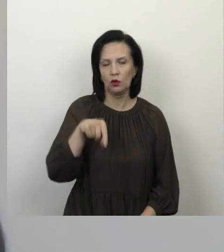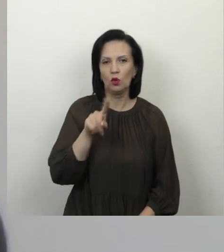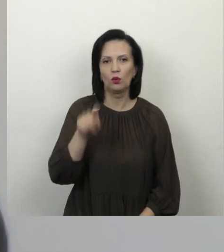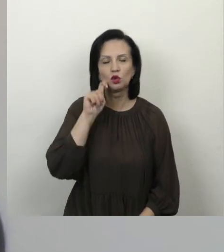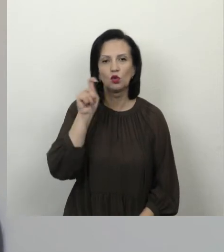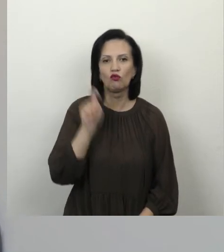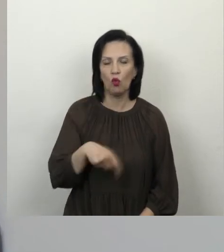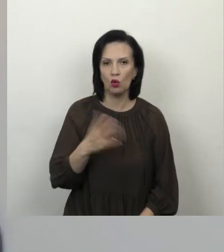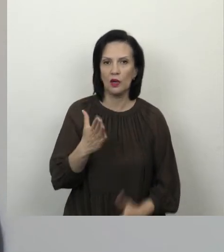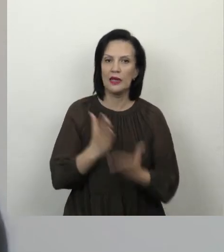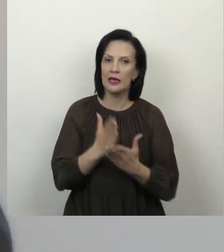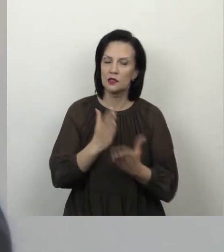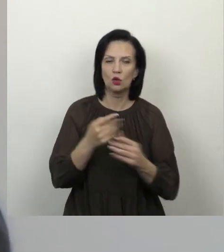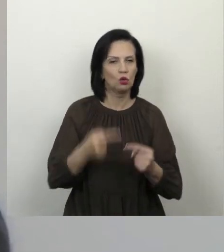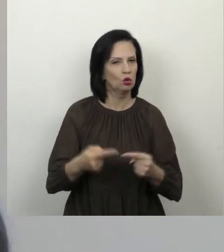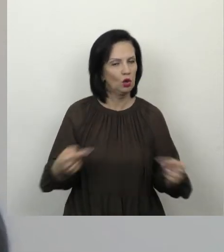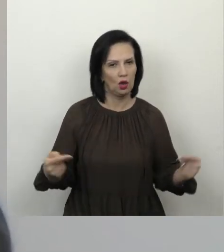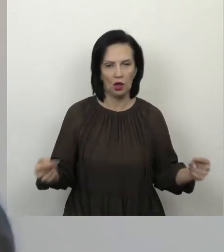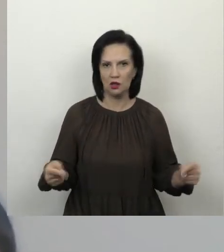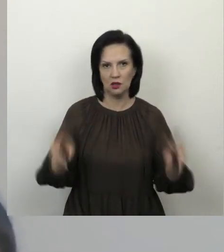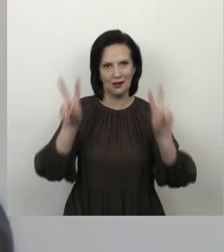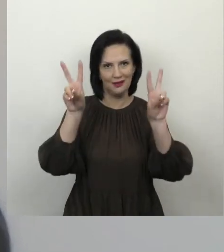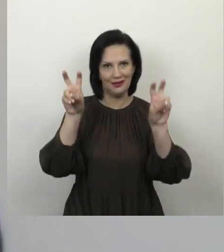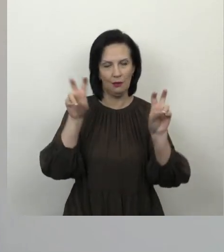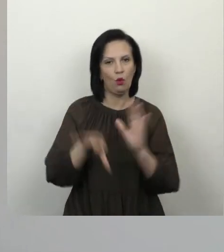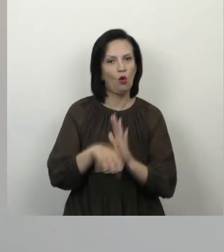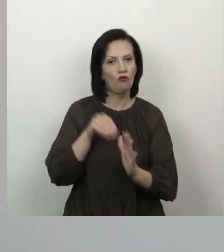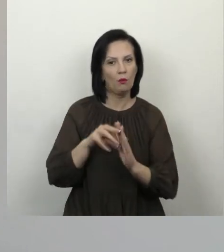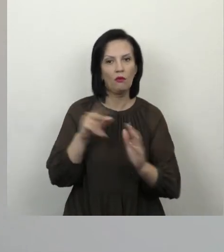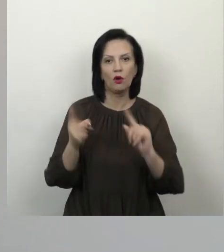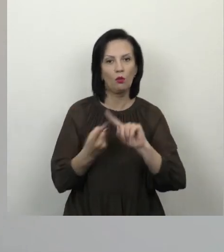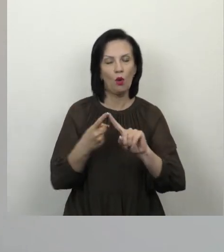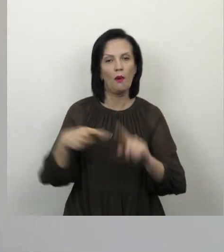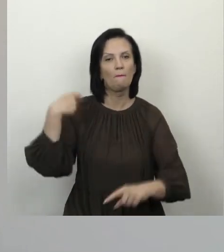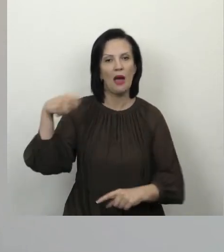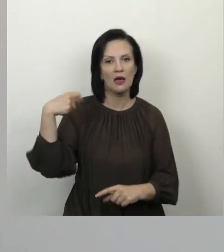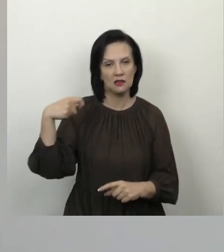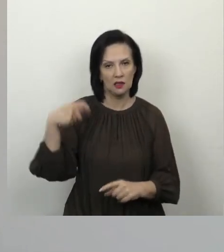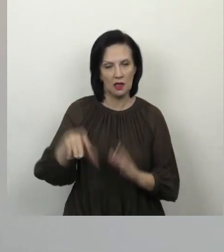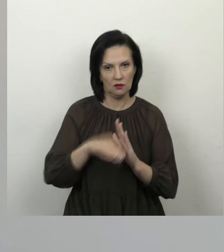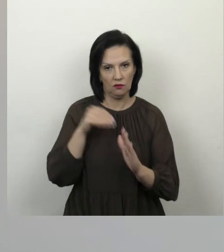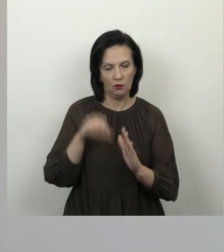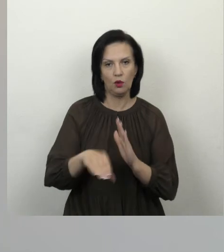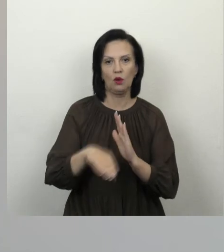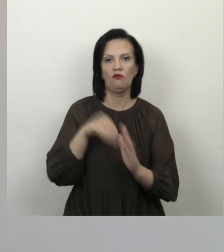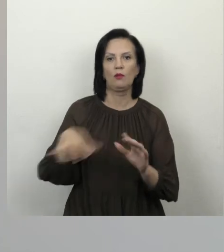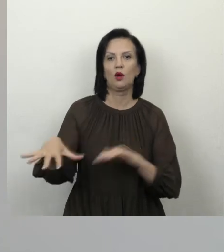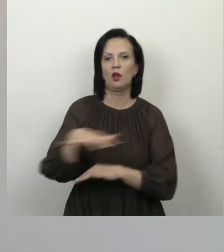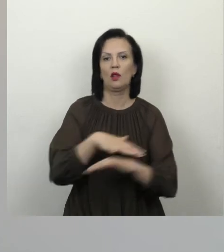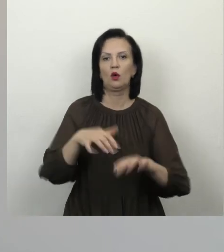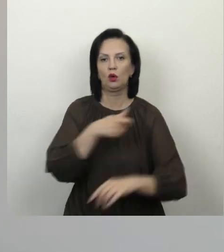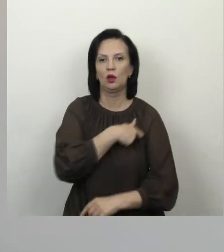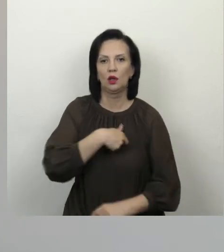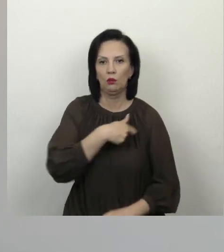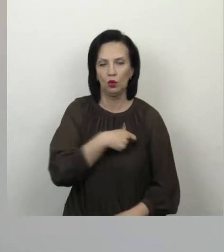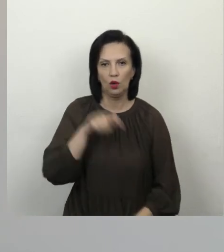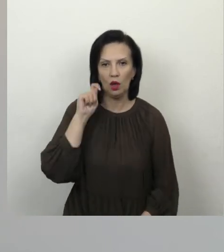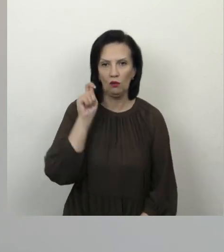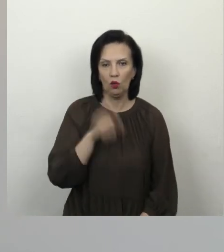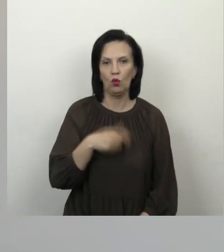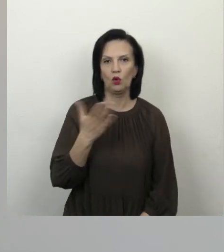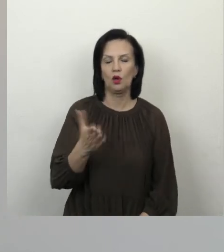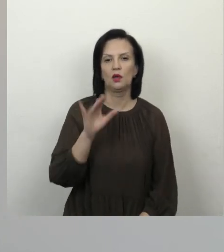Constitution. We all know that in Ukraine we have different types of elections. That's presidential elections,